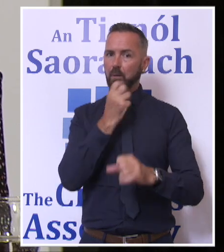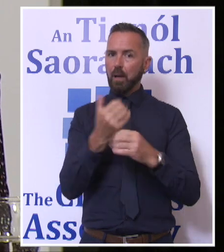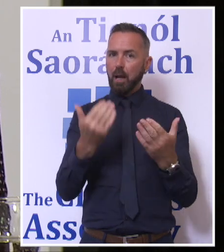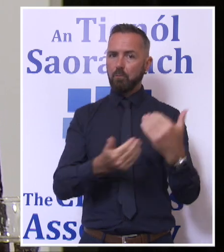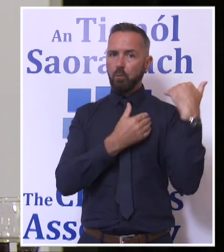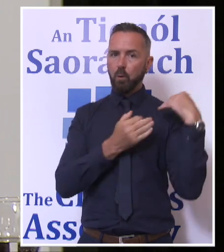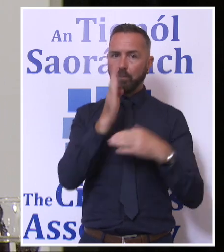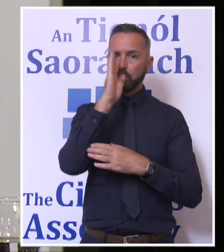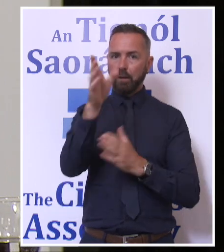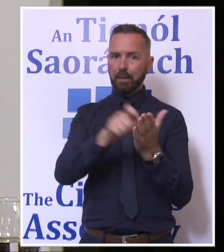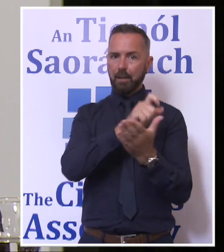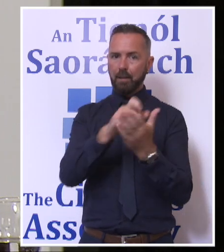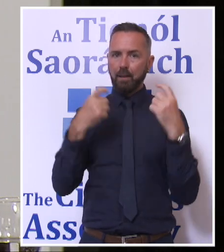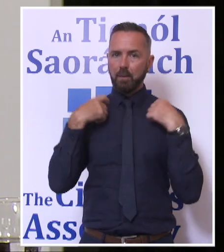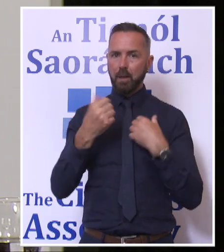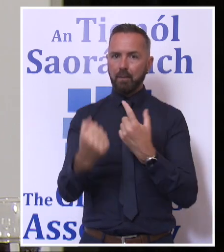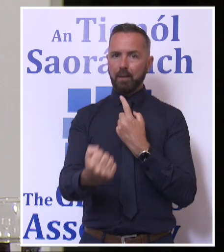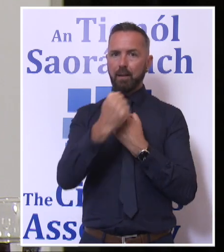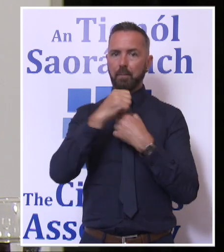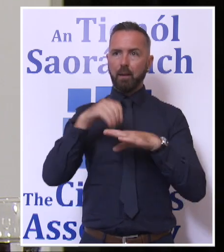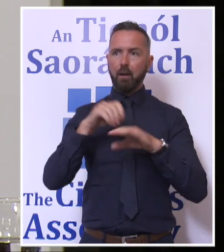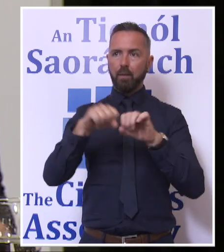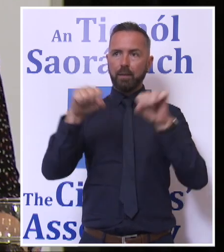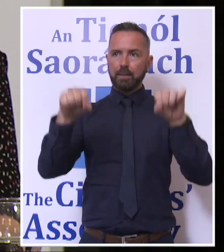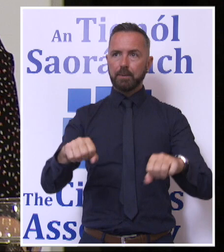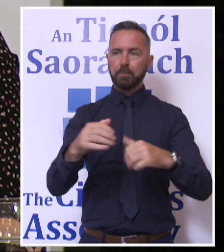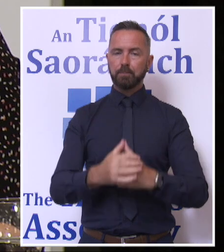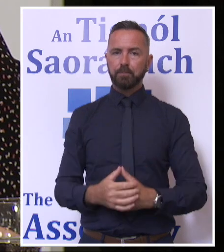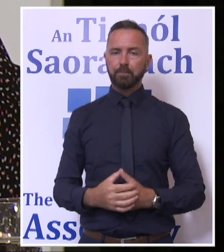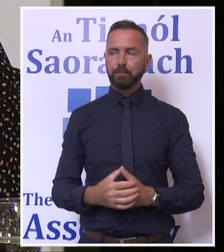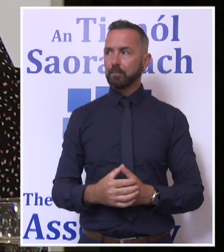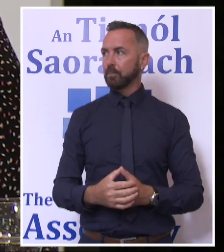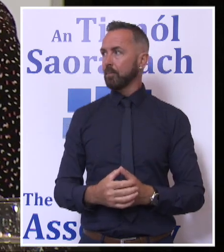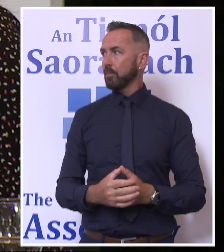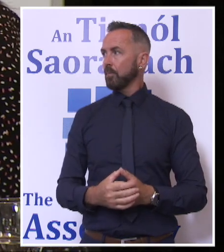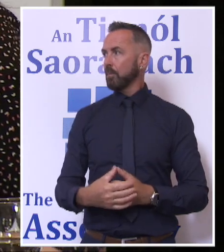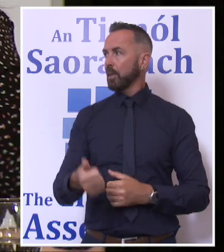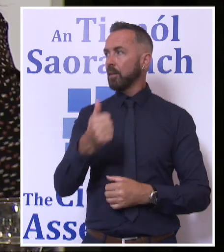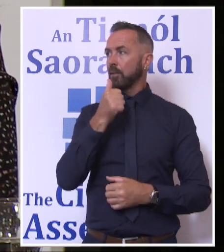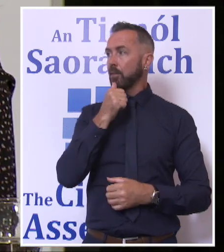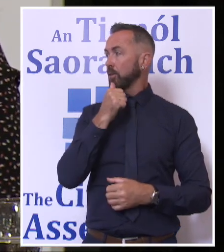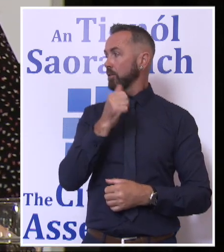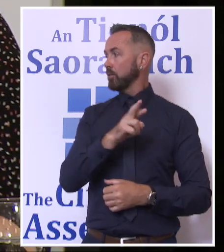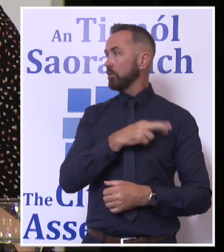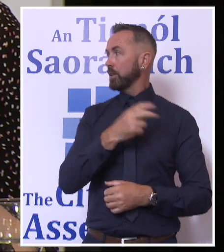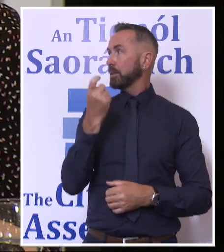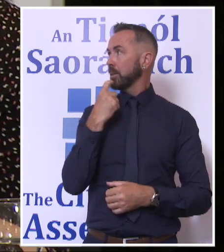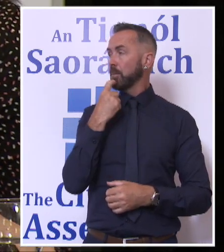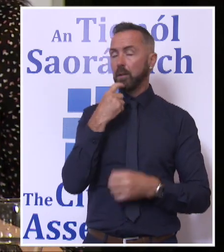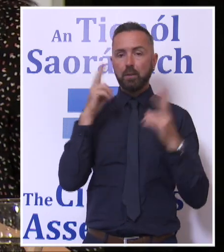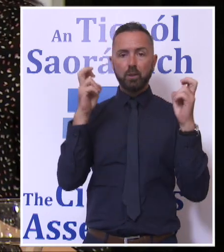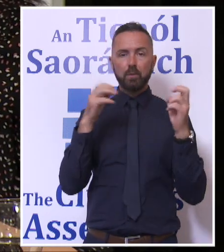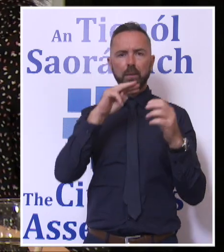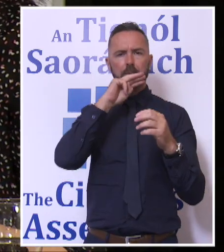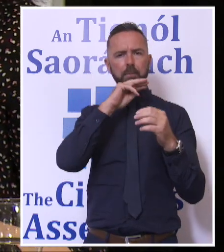directly elected mayor is going to impact on that system. So first things first, and in very simple terms, what is